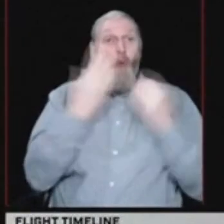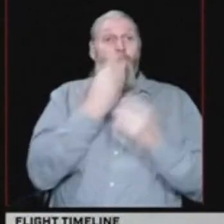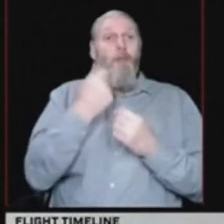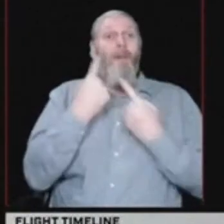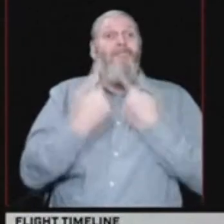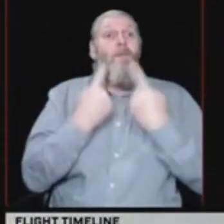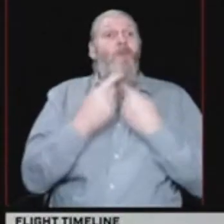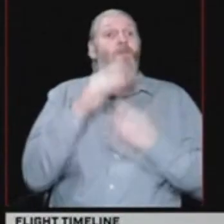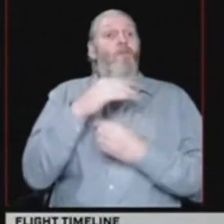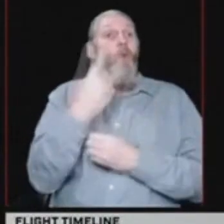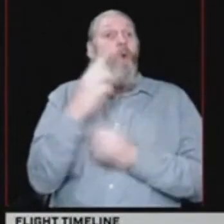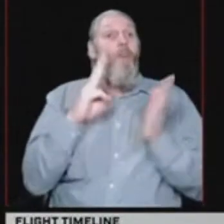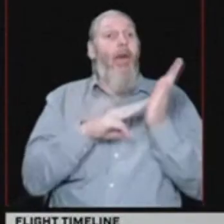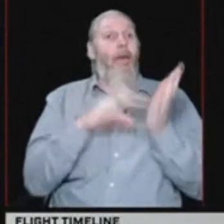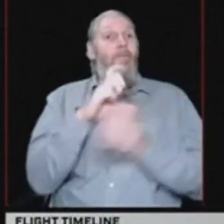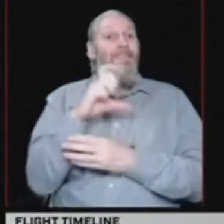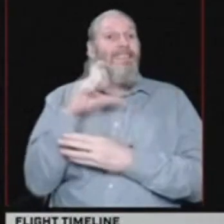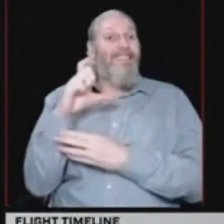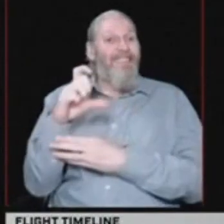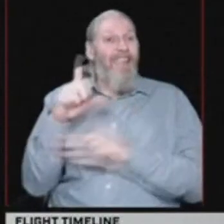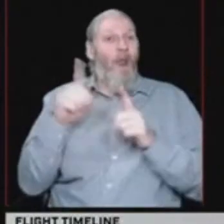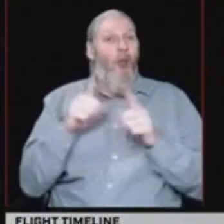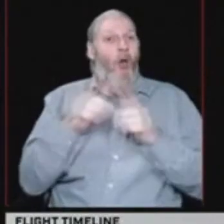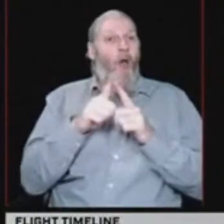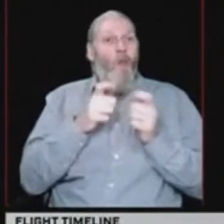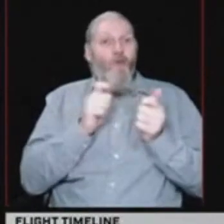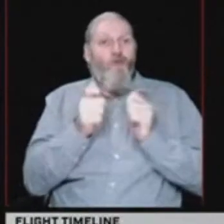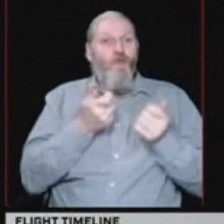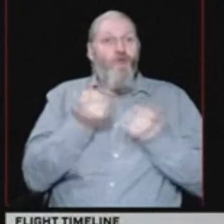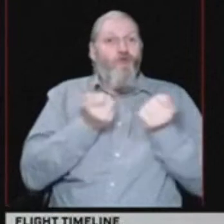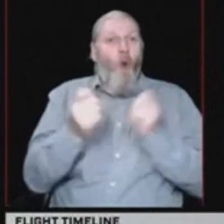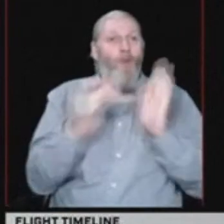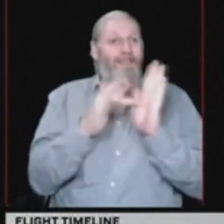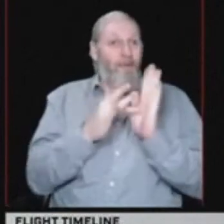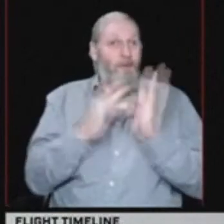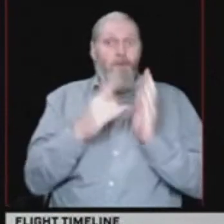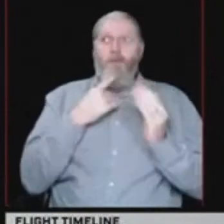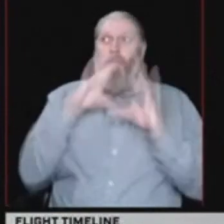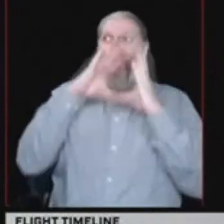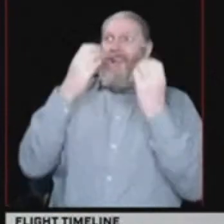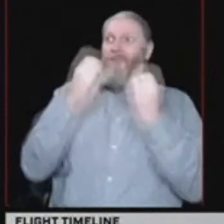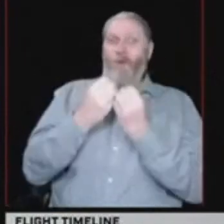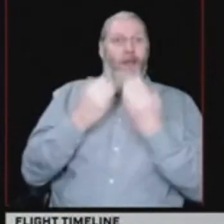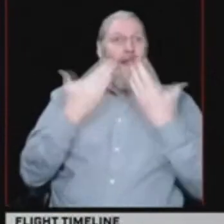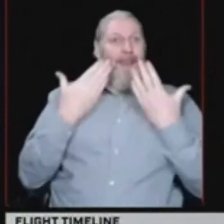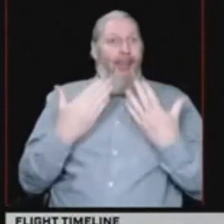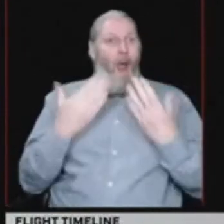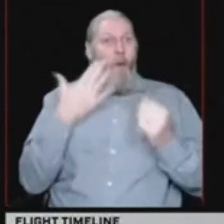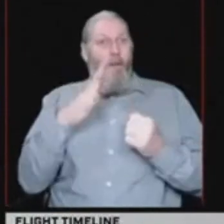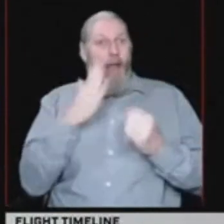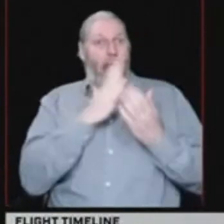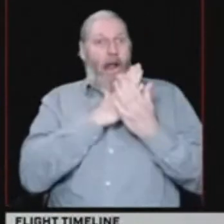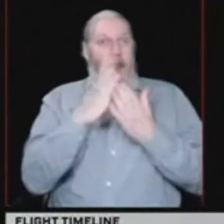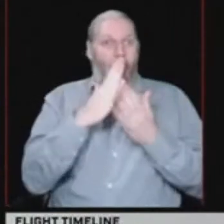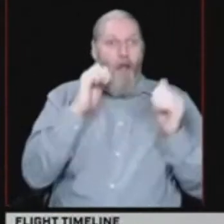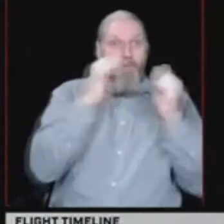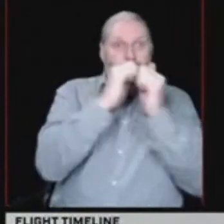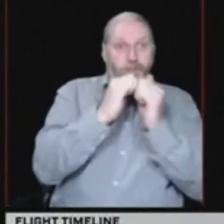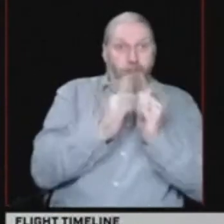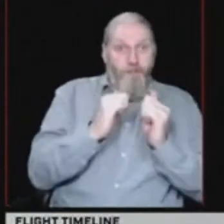for terminal count has been given the all clear. The terminal count is the portion when the rocket goes into